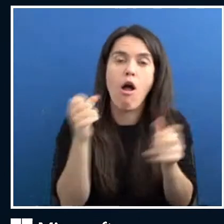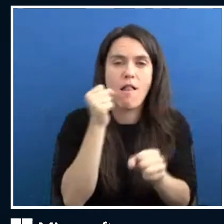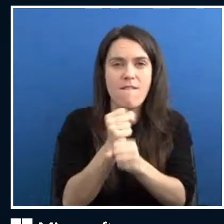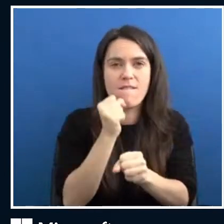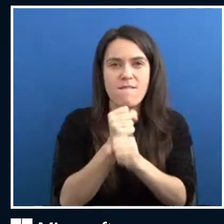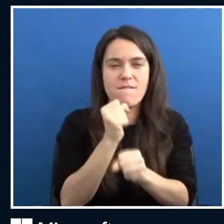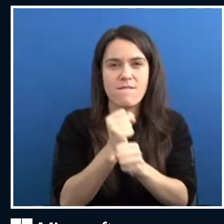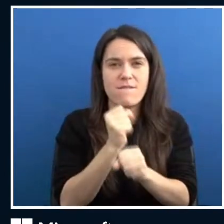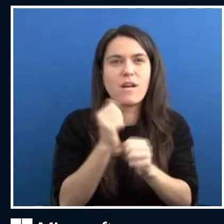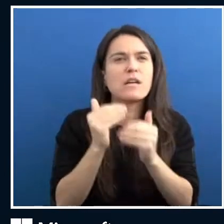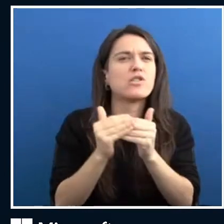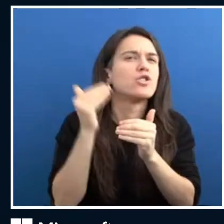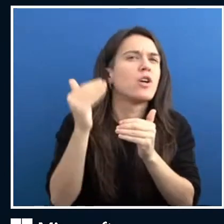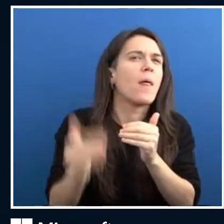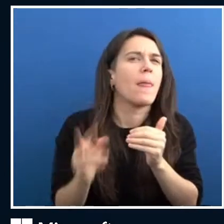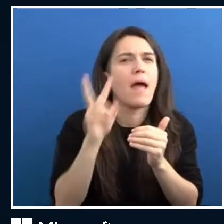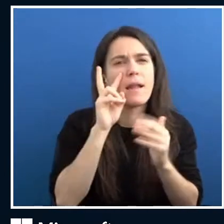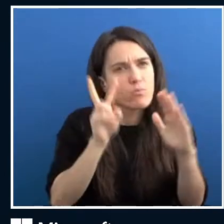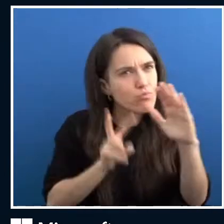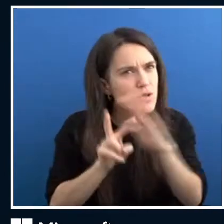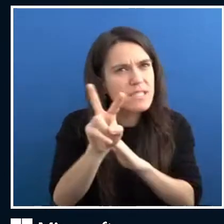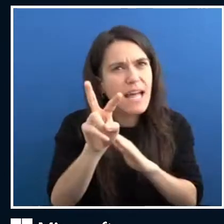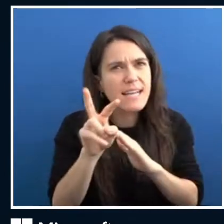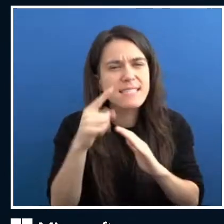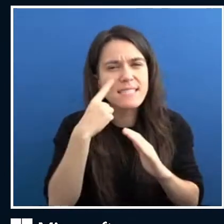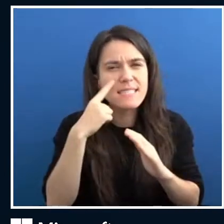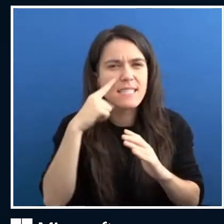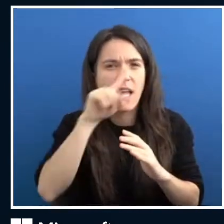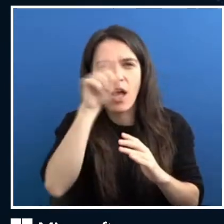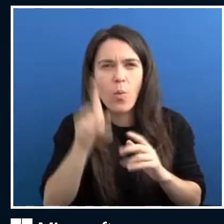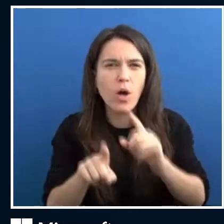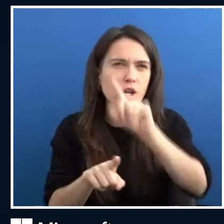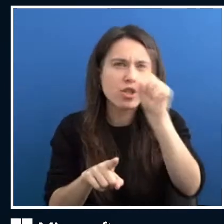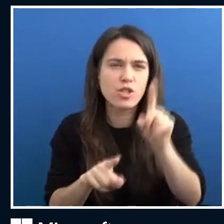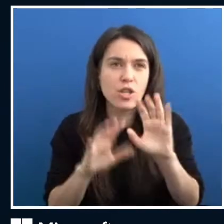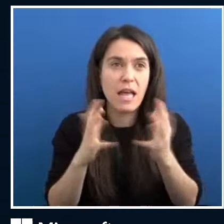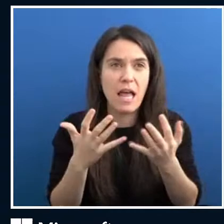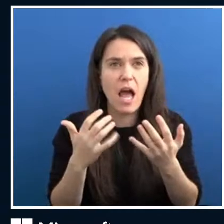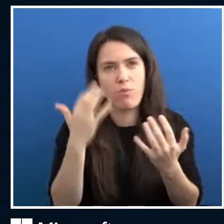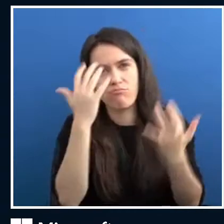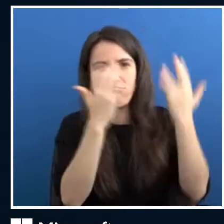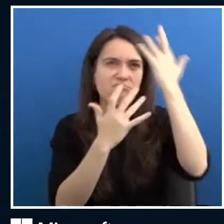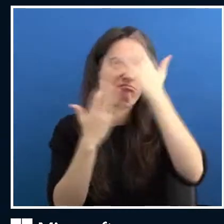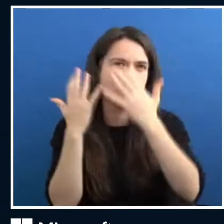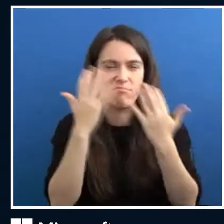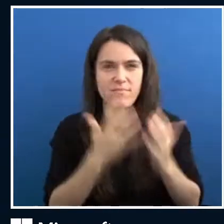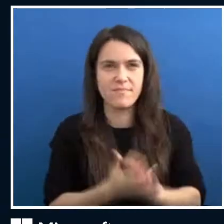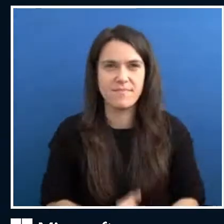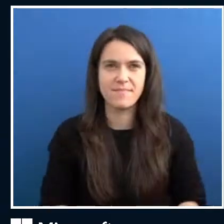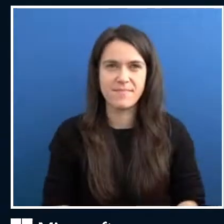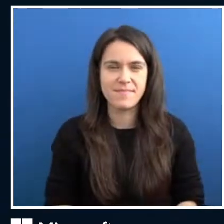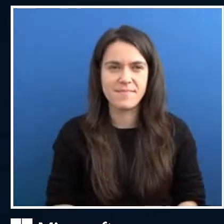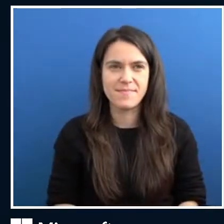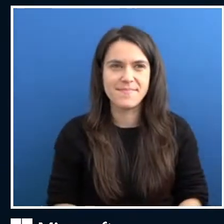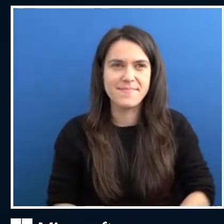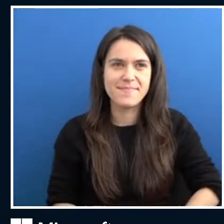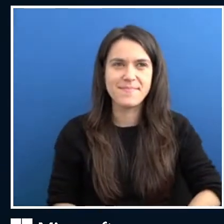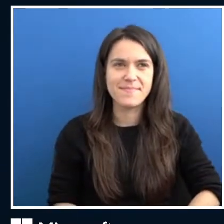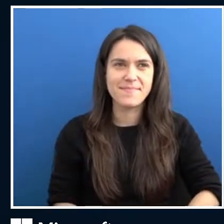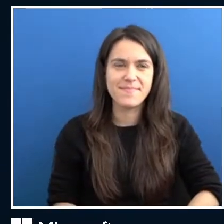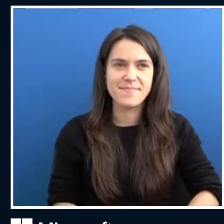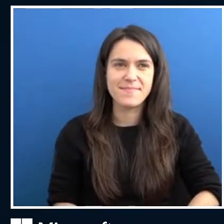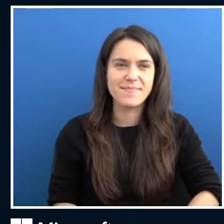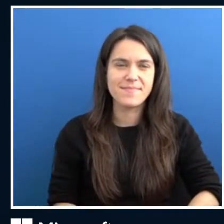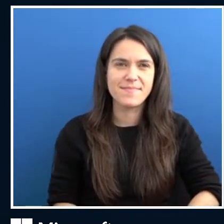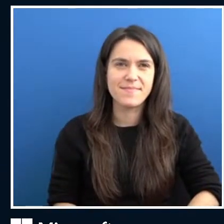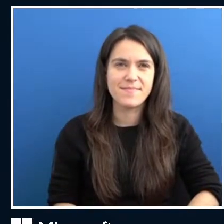predict the words, we add the questions, and then we add distractors, which I'll go over. And then you have to print